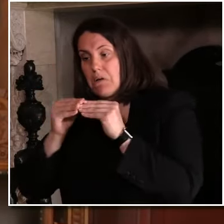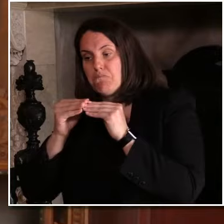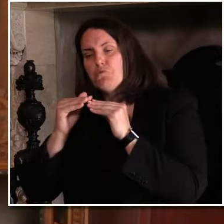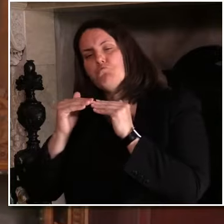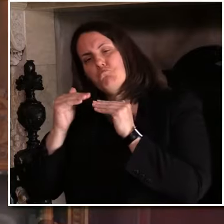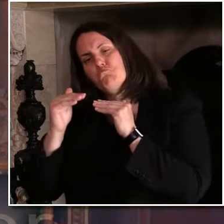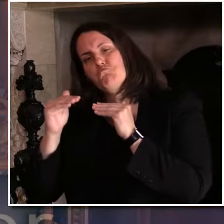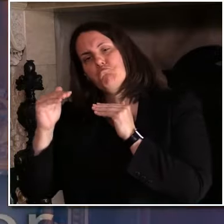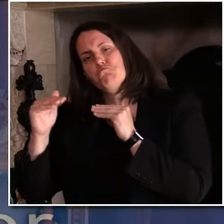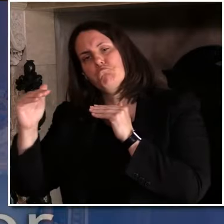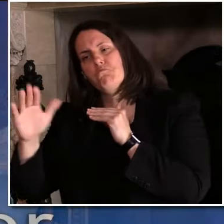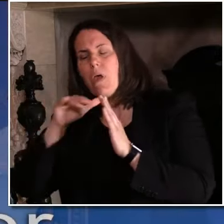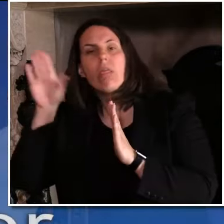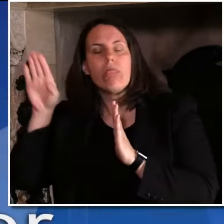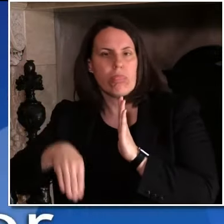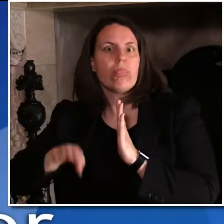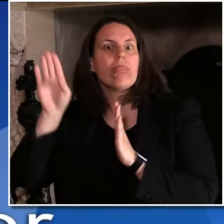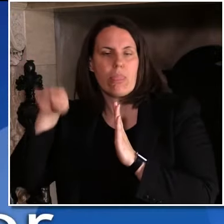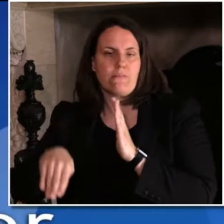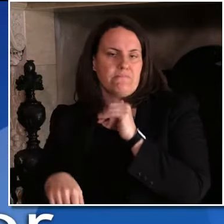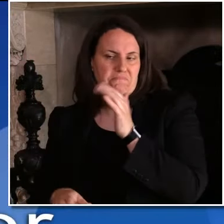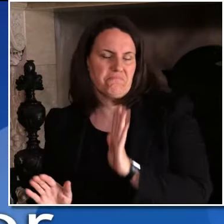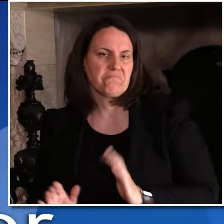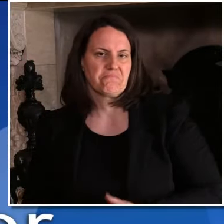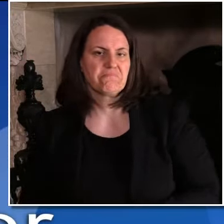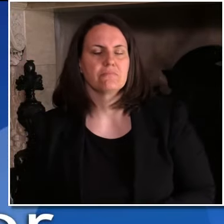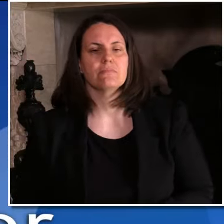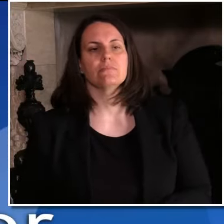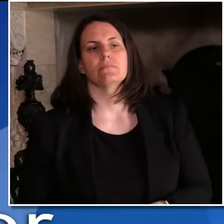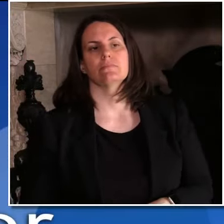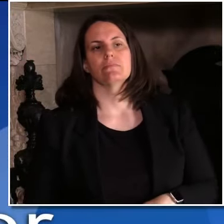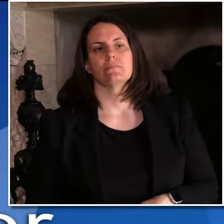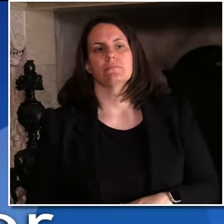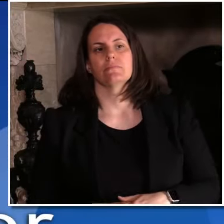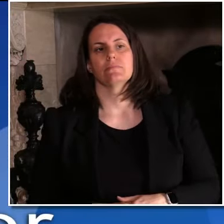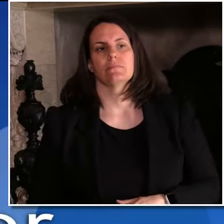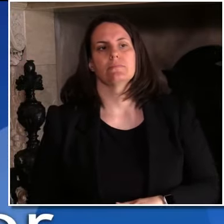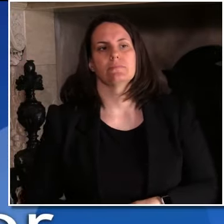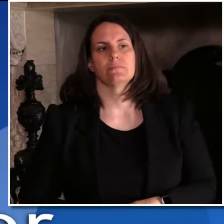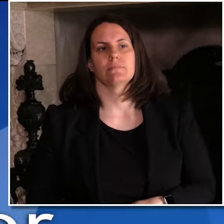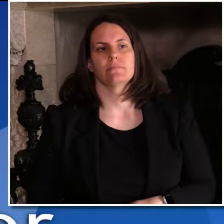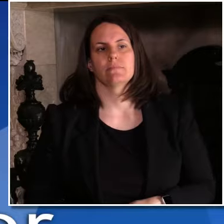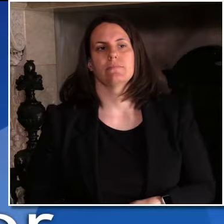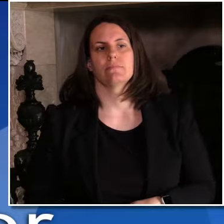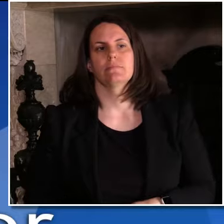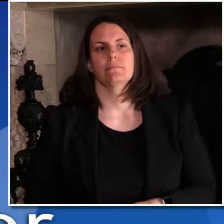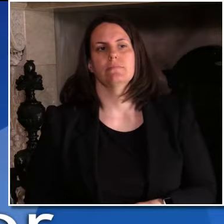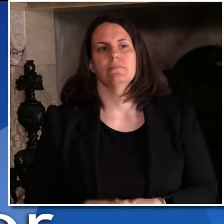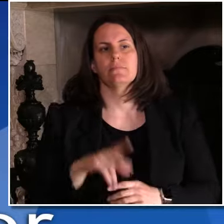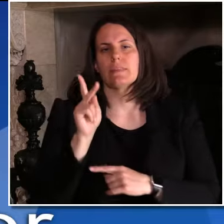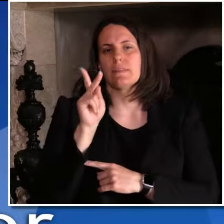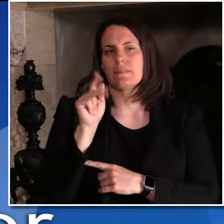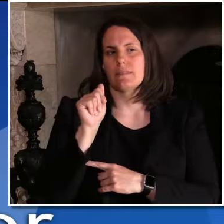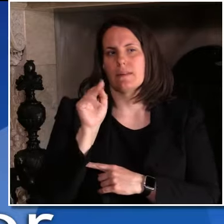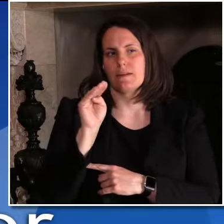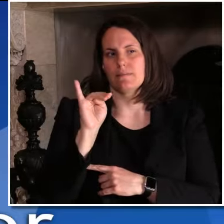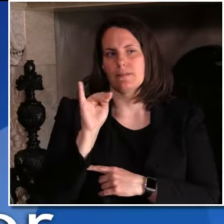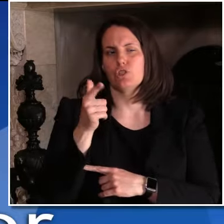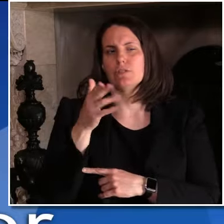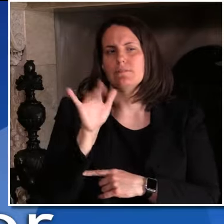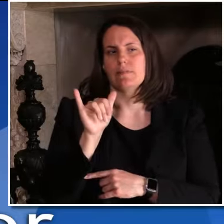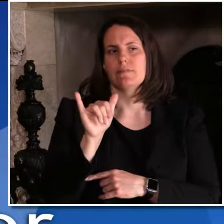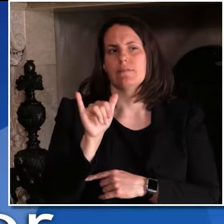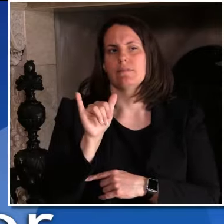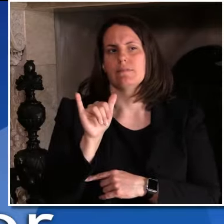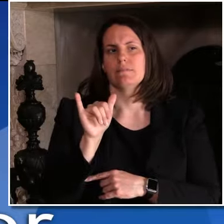Now to Cammie Rapson from WBAY TV in Green Bay. Cammie? Hi there. This is for the governor.